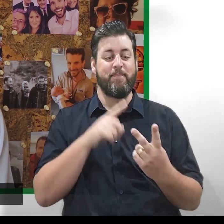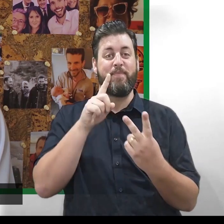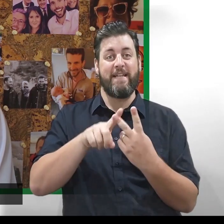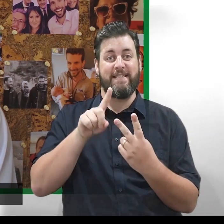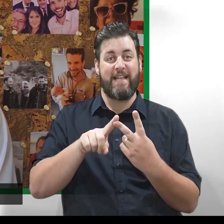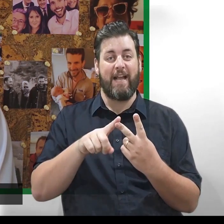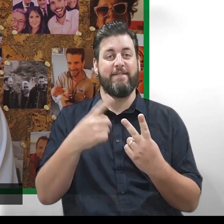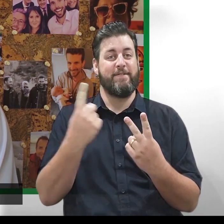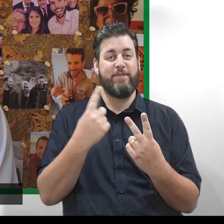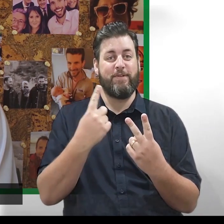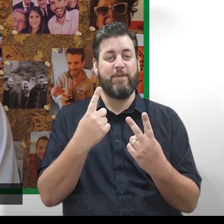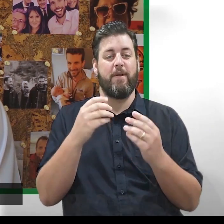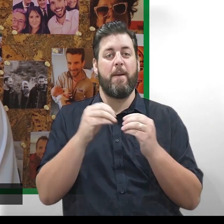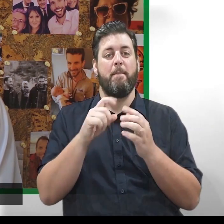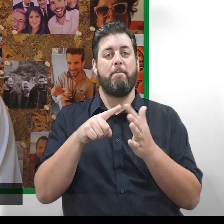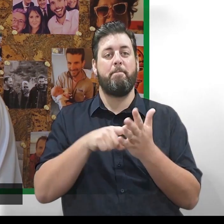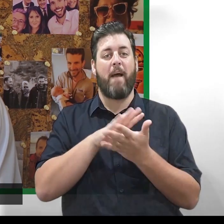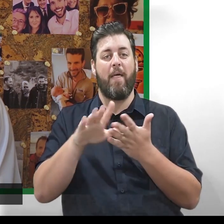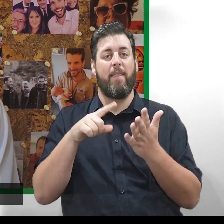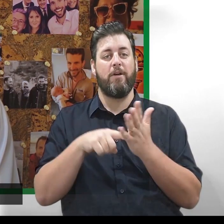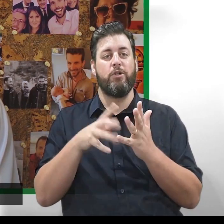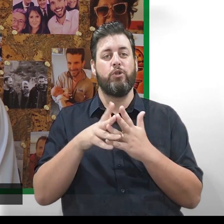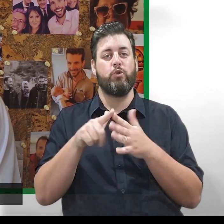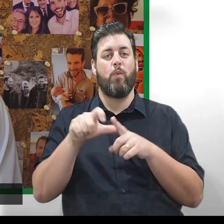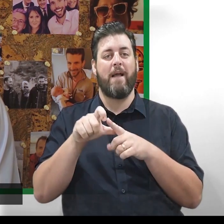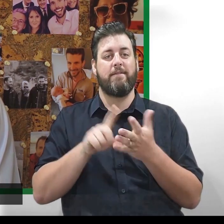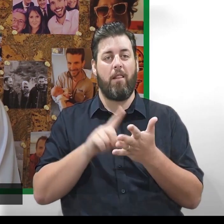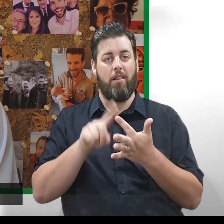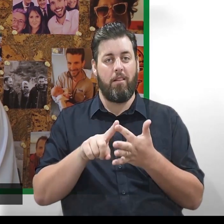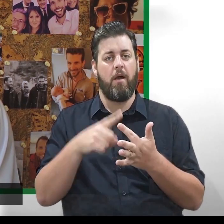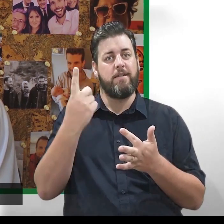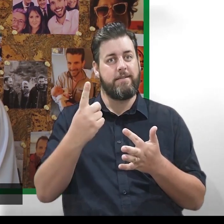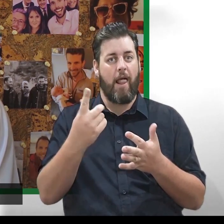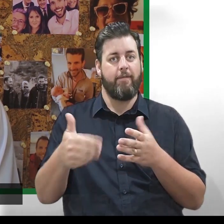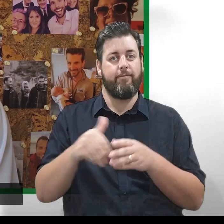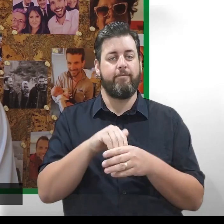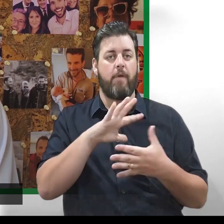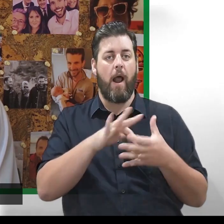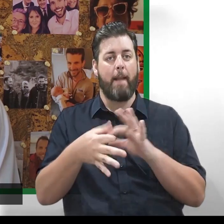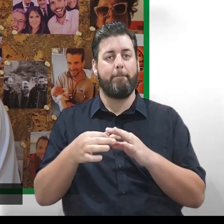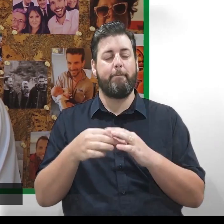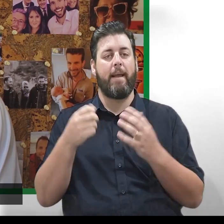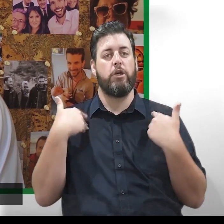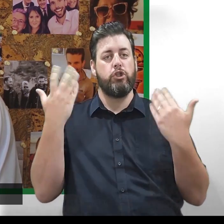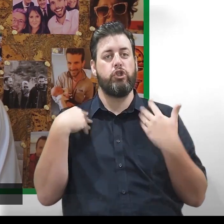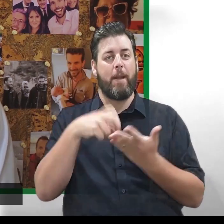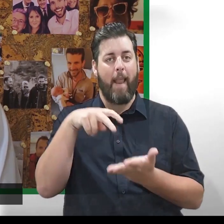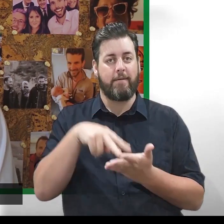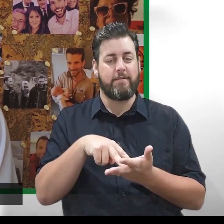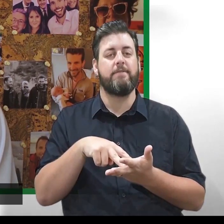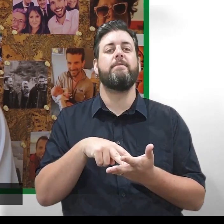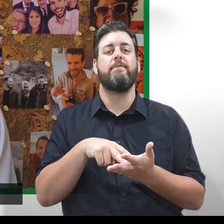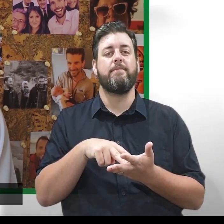Our second speaker today is Beth Tweddle. Beth Tweddle is an Olympic gymnast who